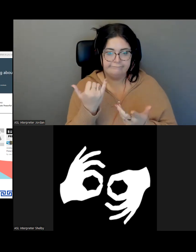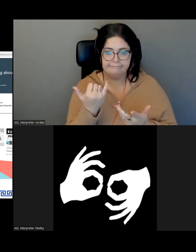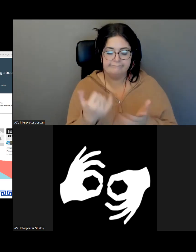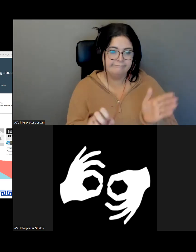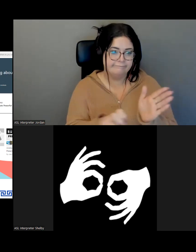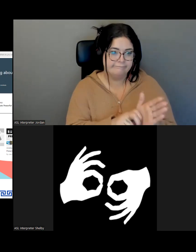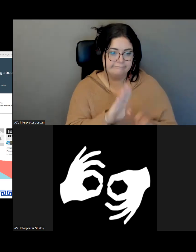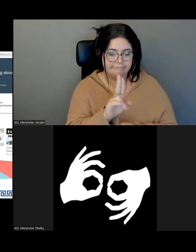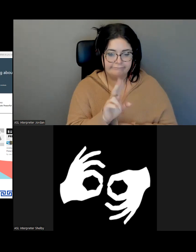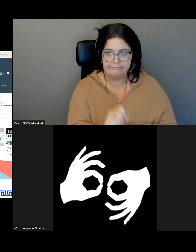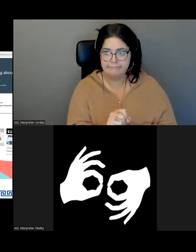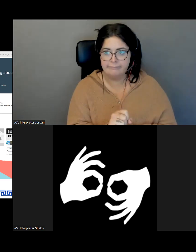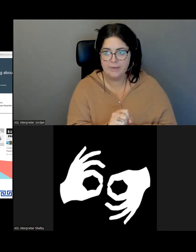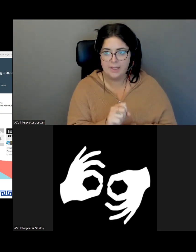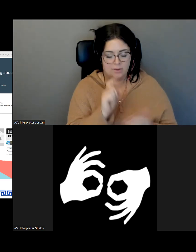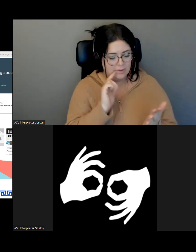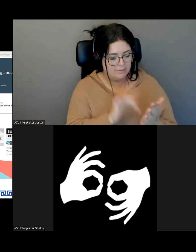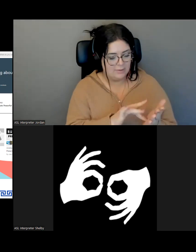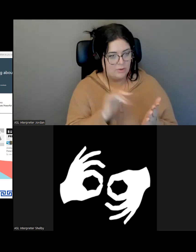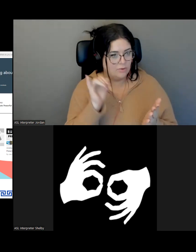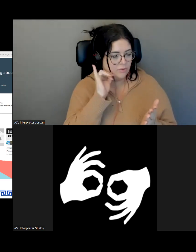learn from your phone, you can easily do that.